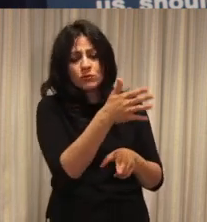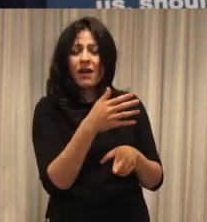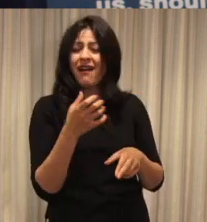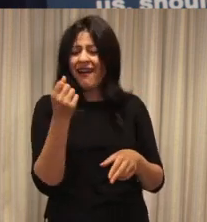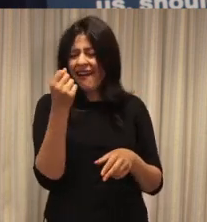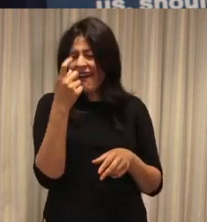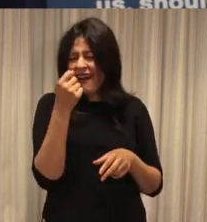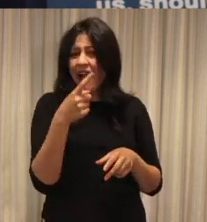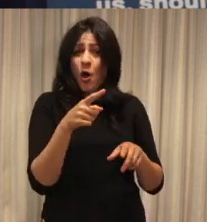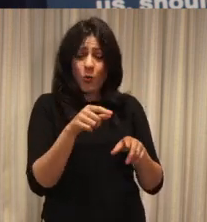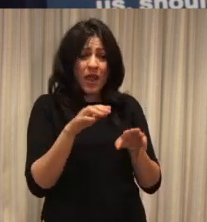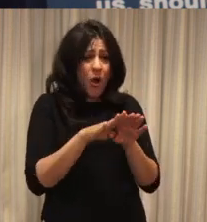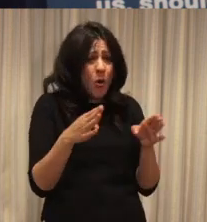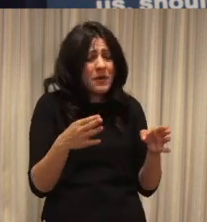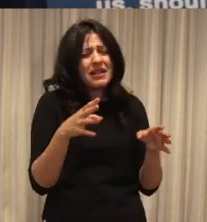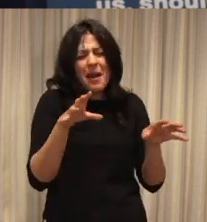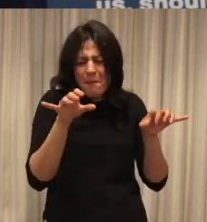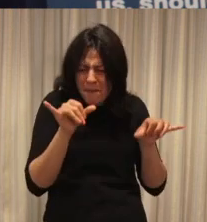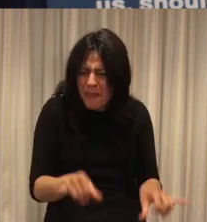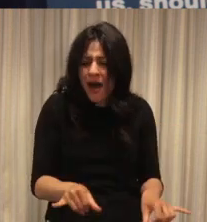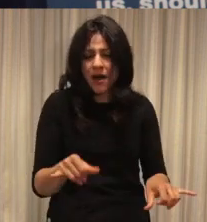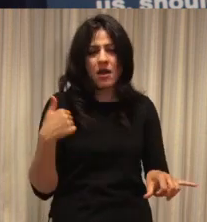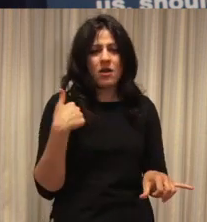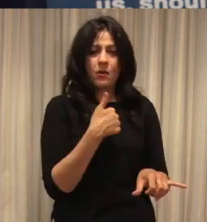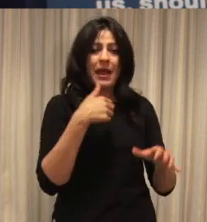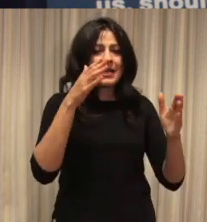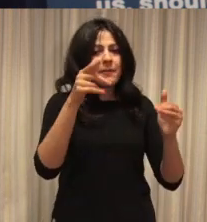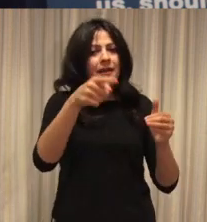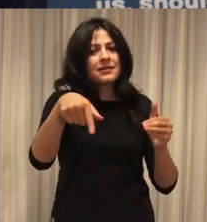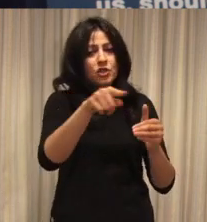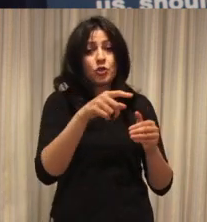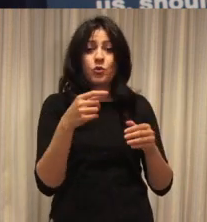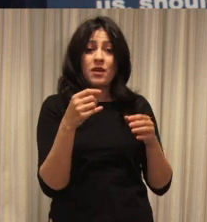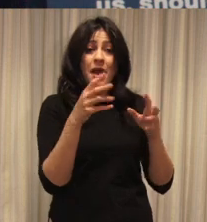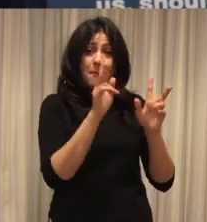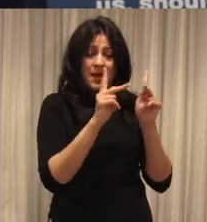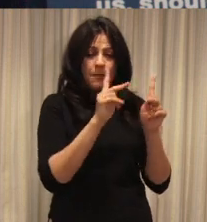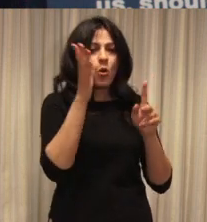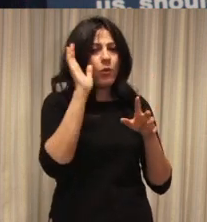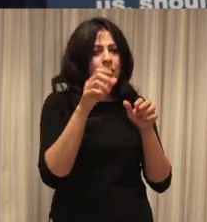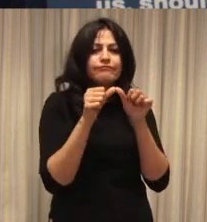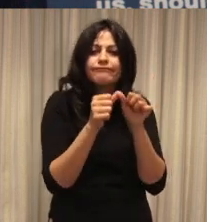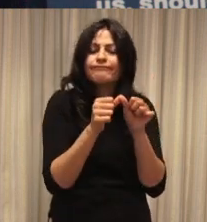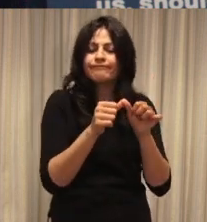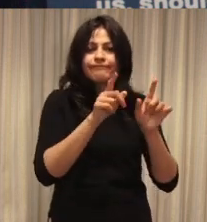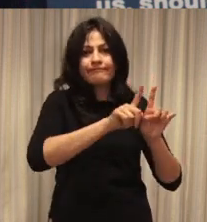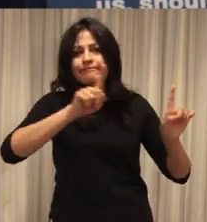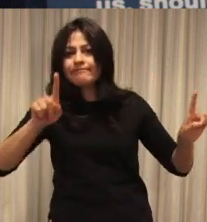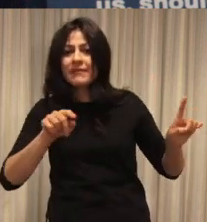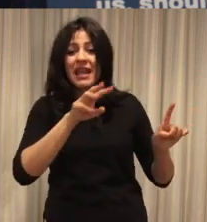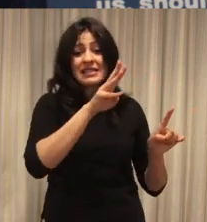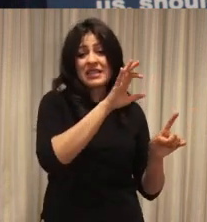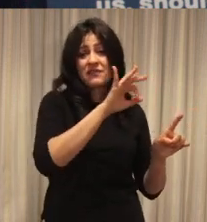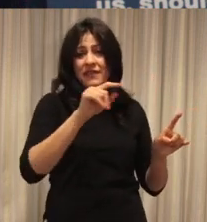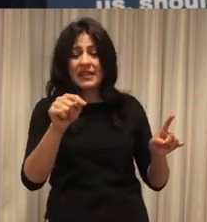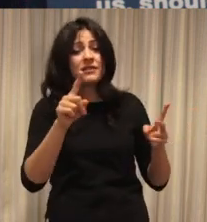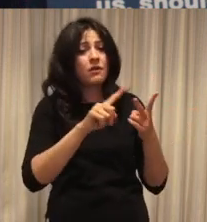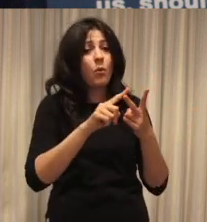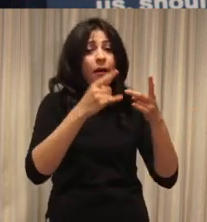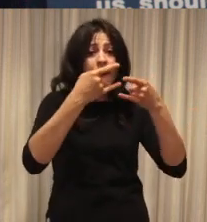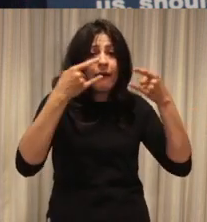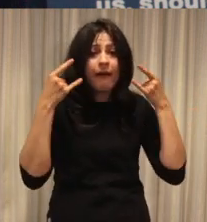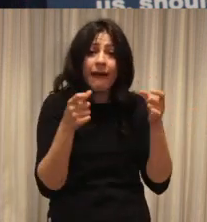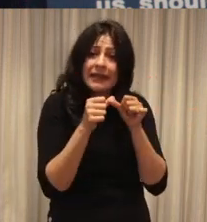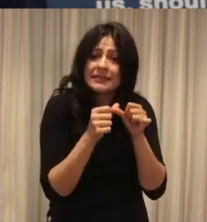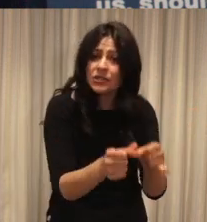still absolutely need and expect that individuals will maintain social distancing, that they will be wearing masks,